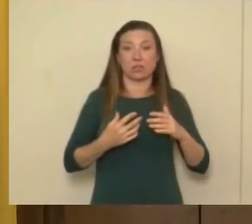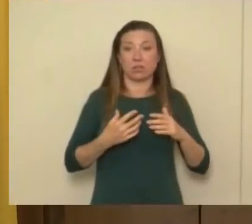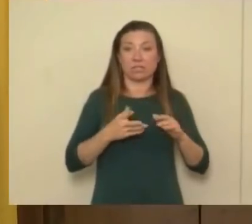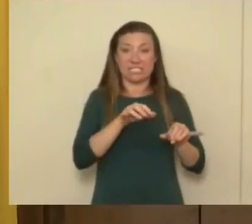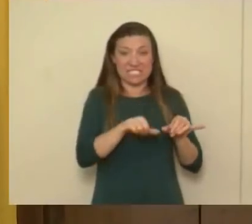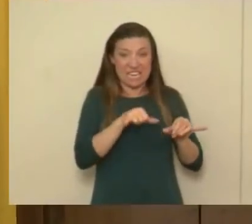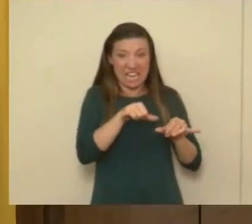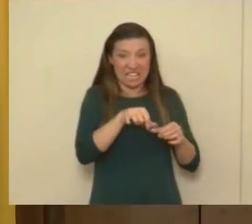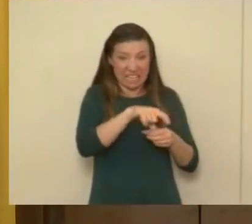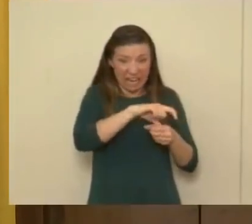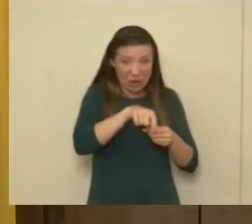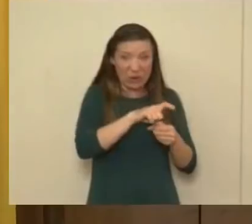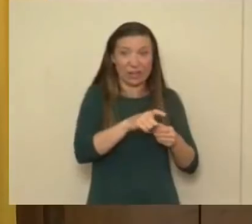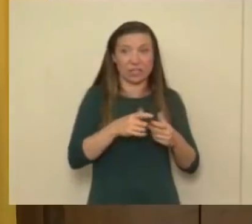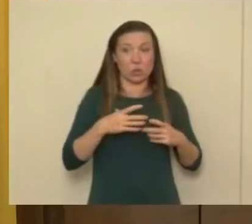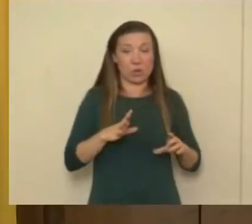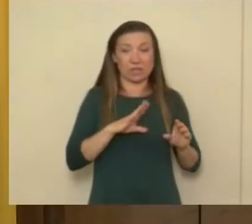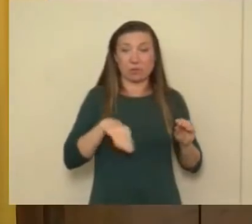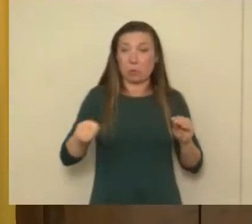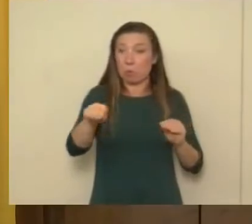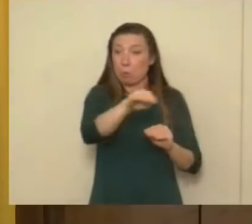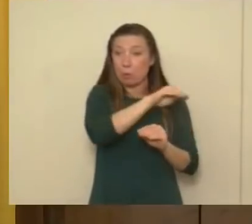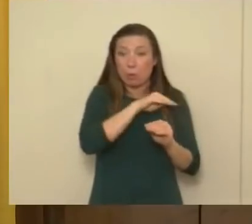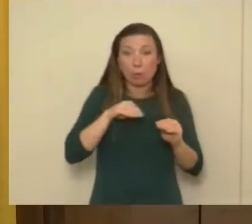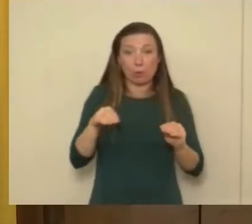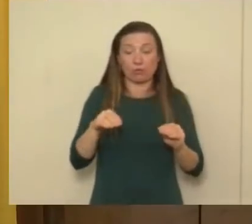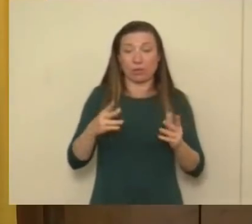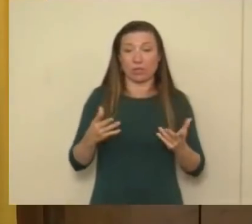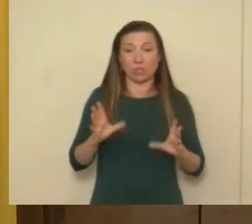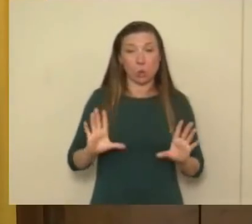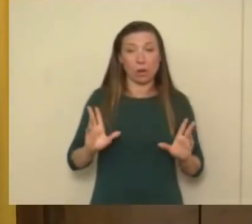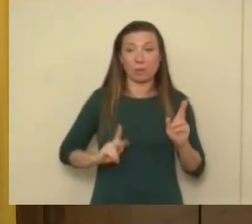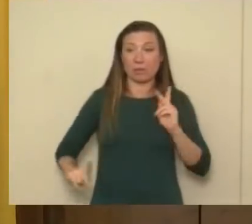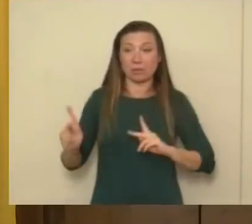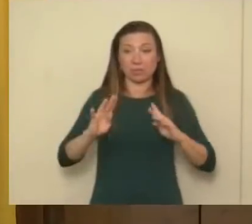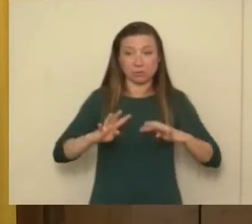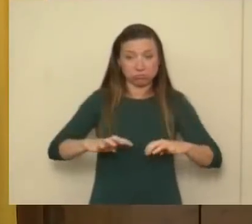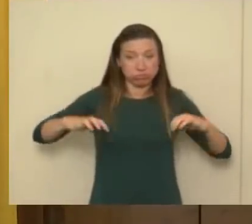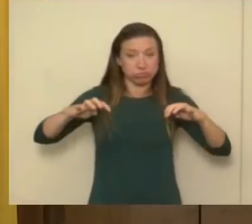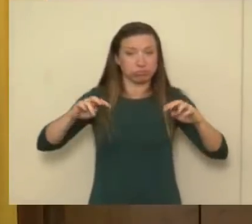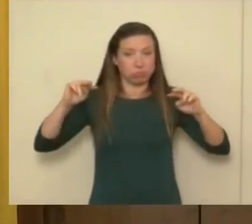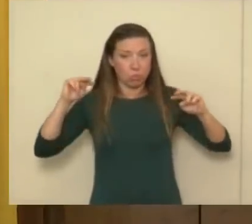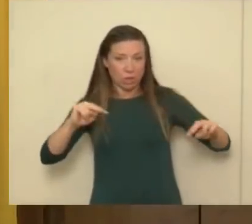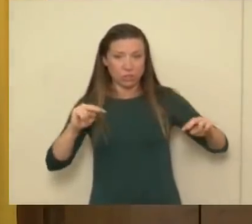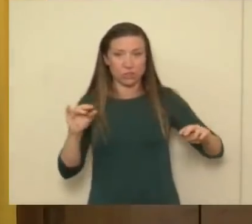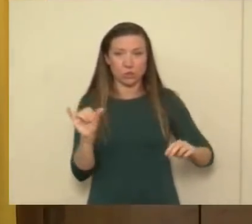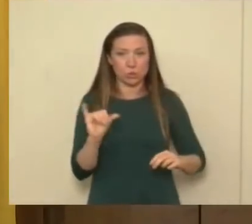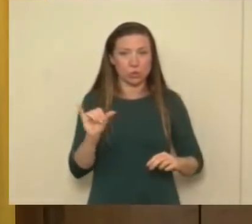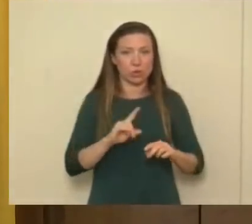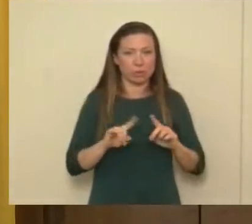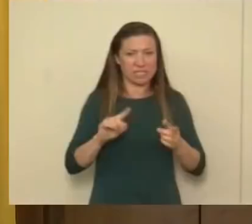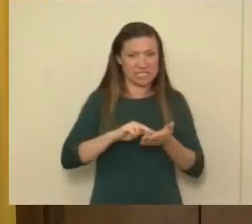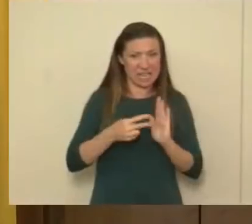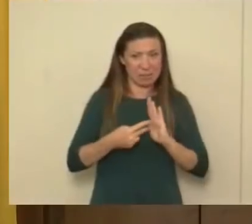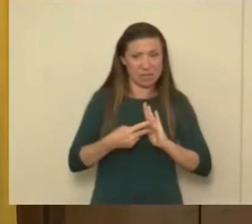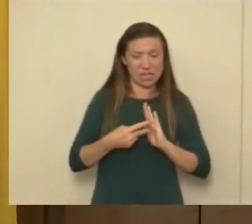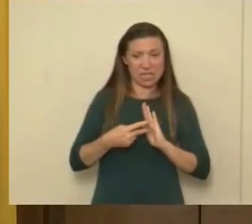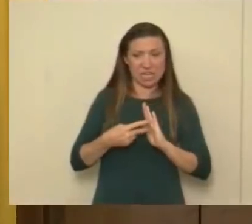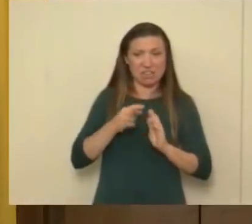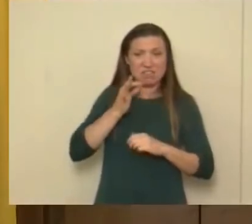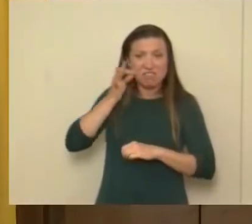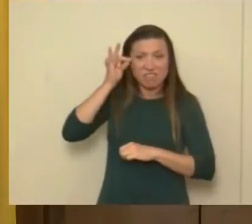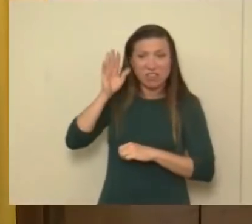want any spectators. Are we creating an unfair inequity in the Native American gaming